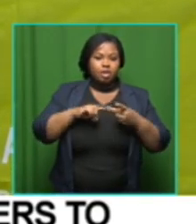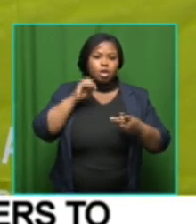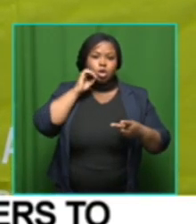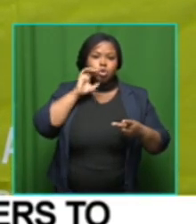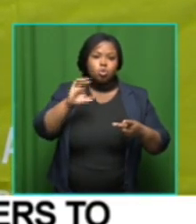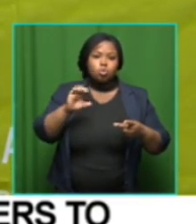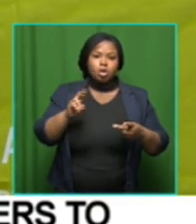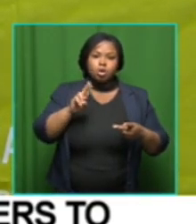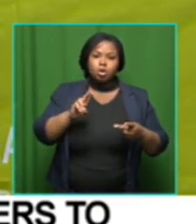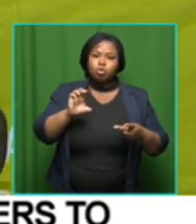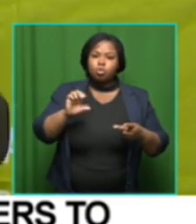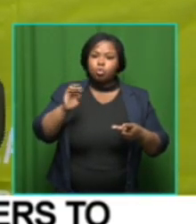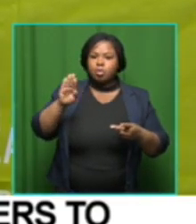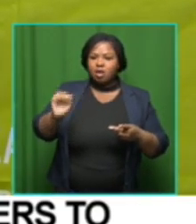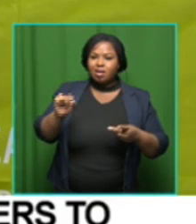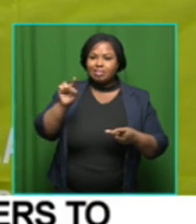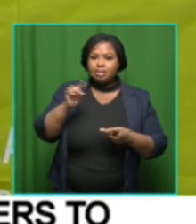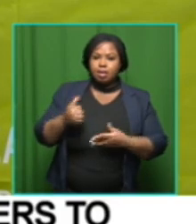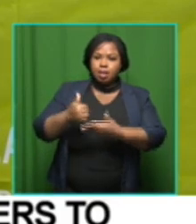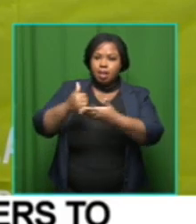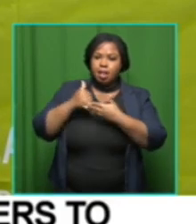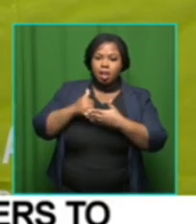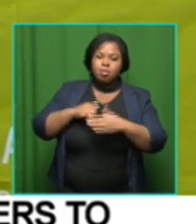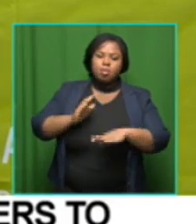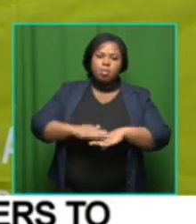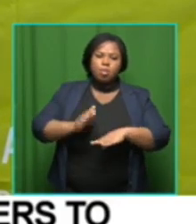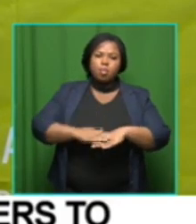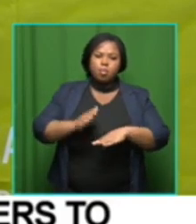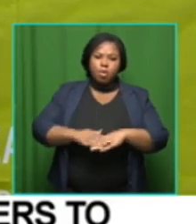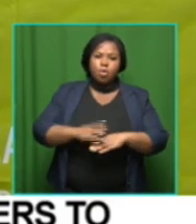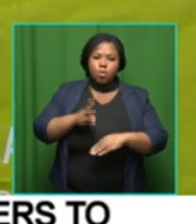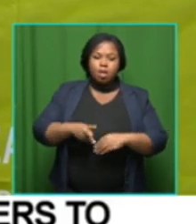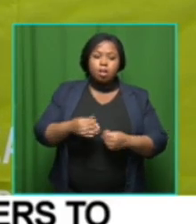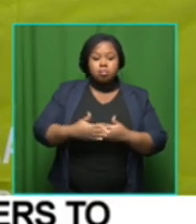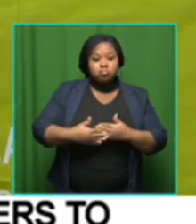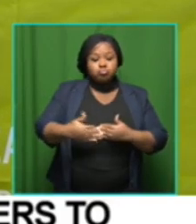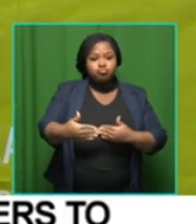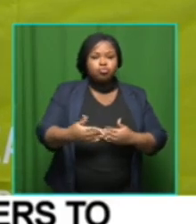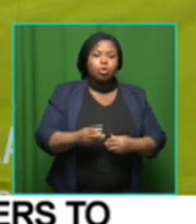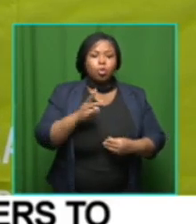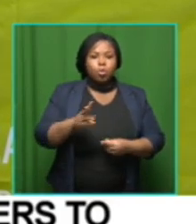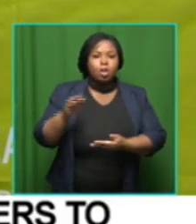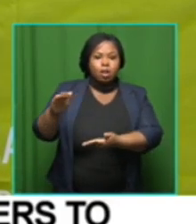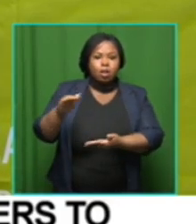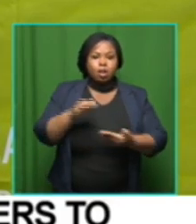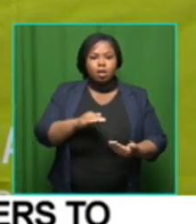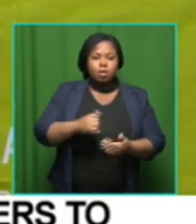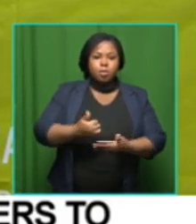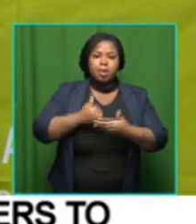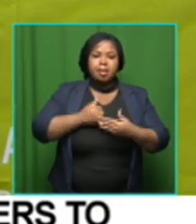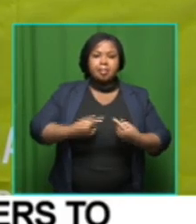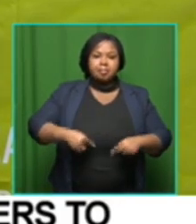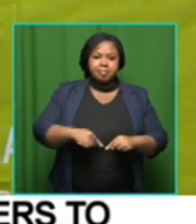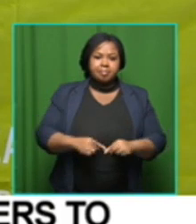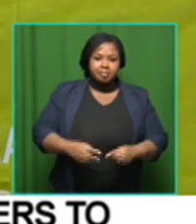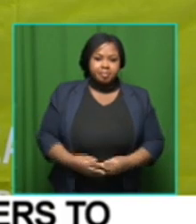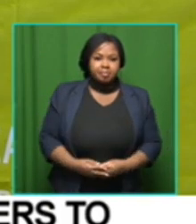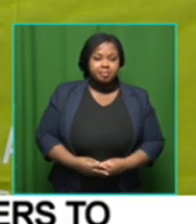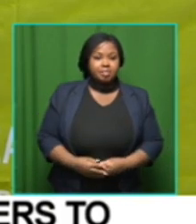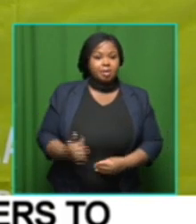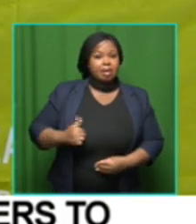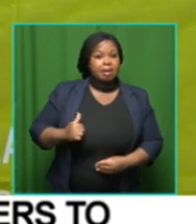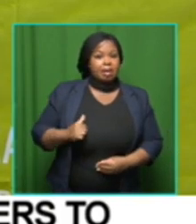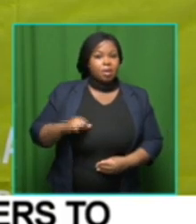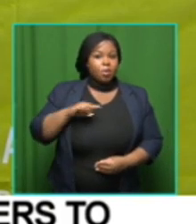reinforcements. So hopefully those in the next couple of weeks, we should see some of them coming to reinforce. The advantage of